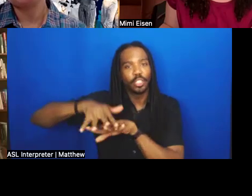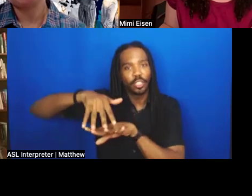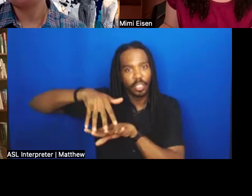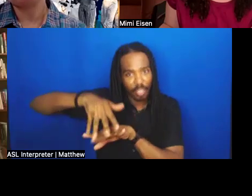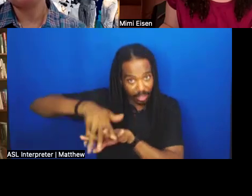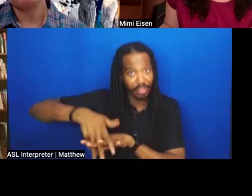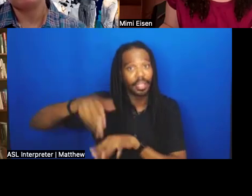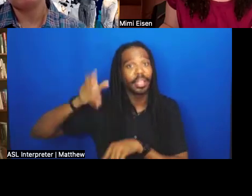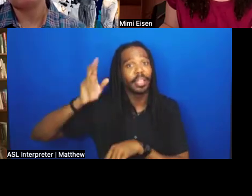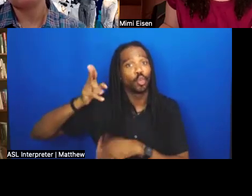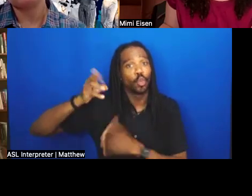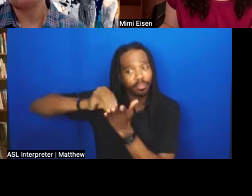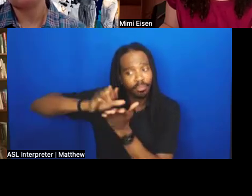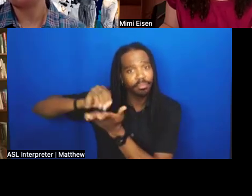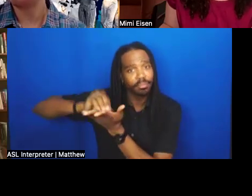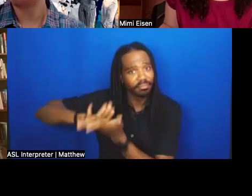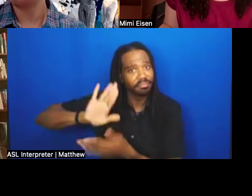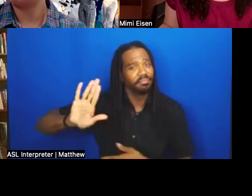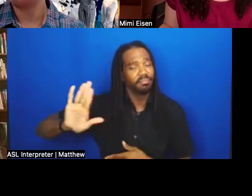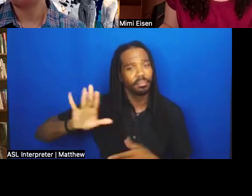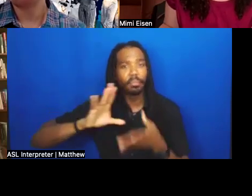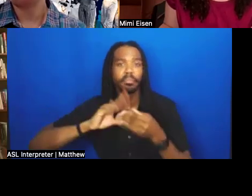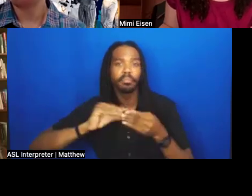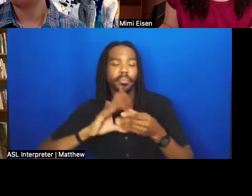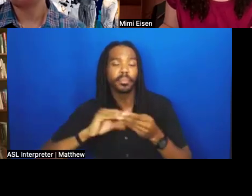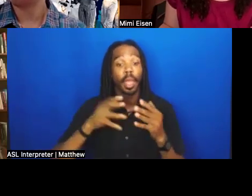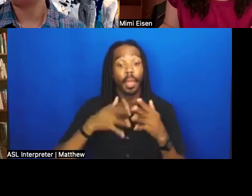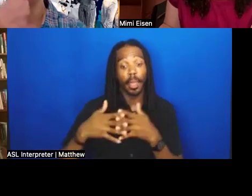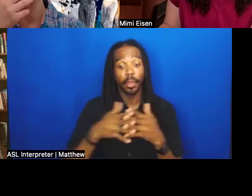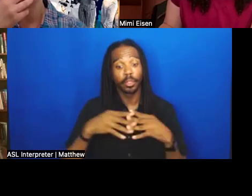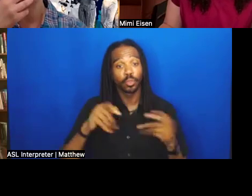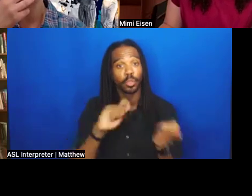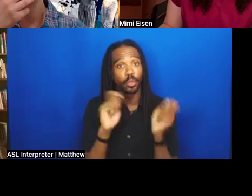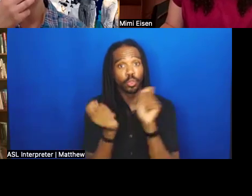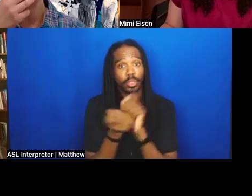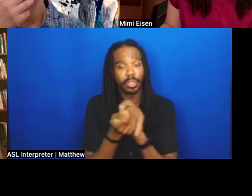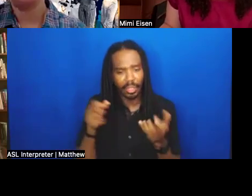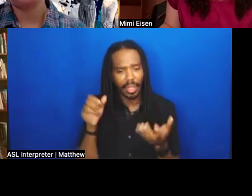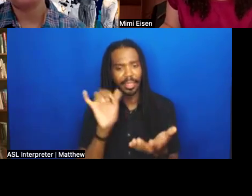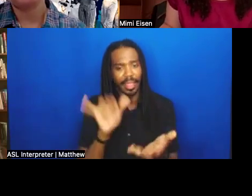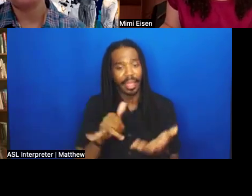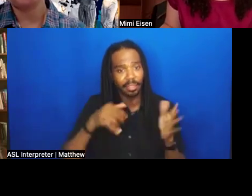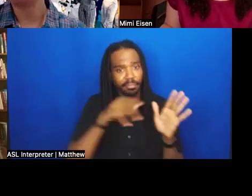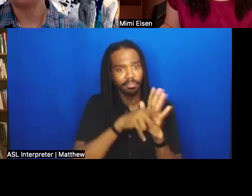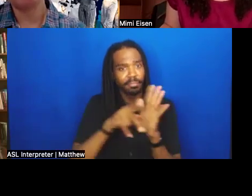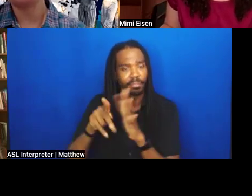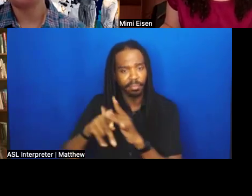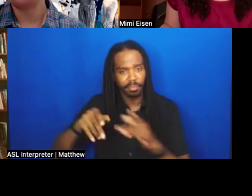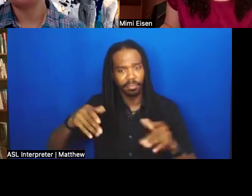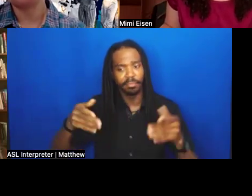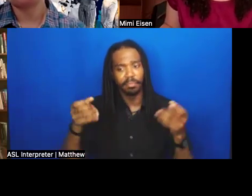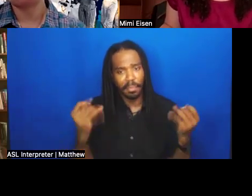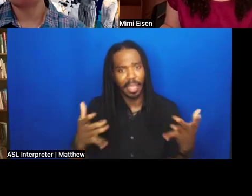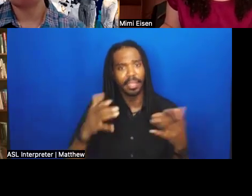talks about the American Revolution as a genocide, right? George Washington